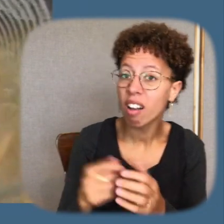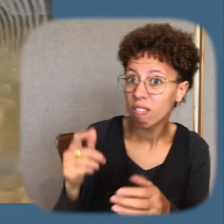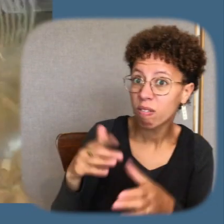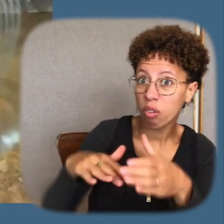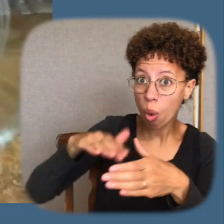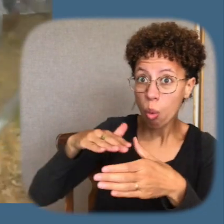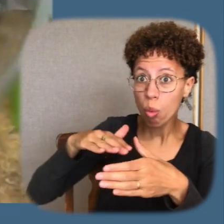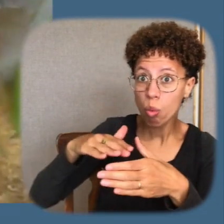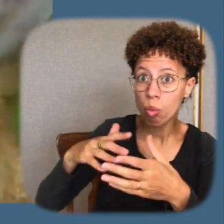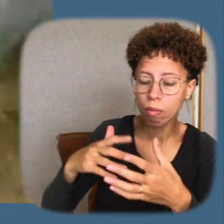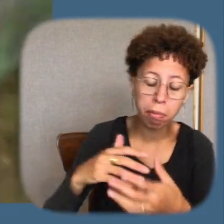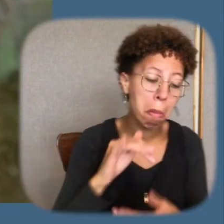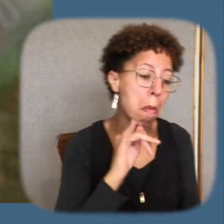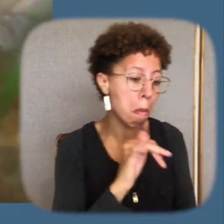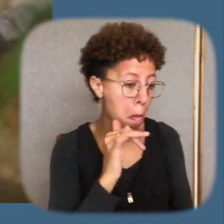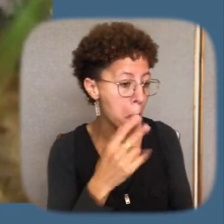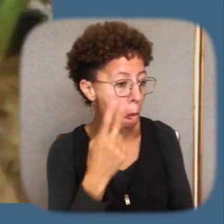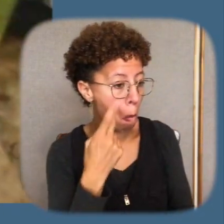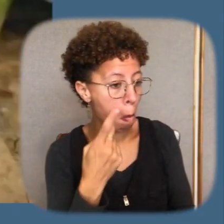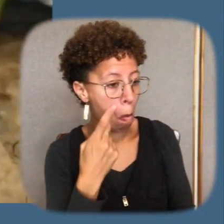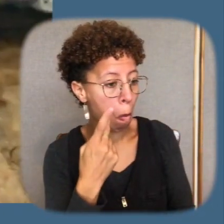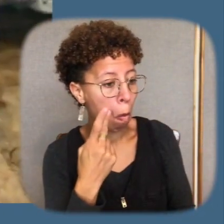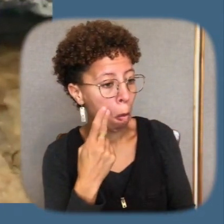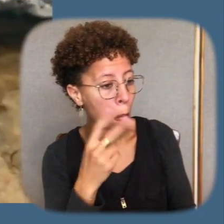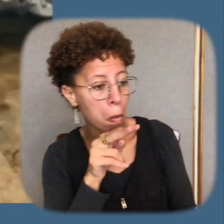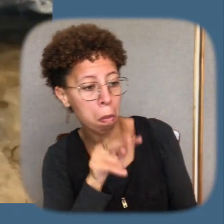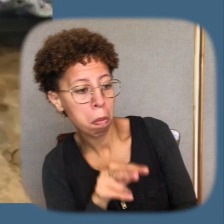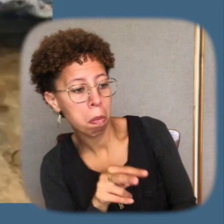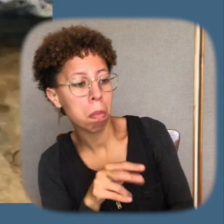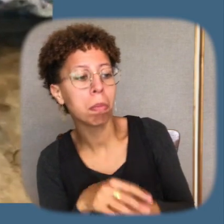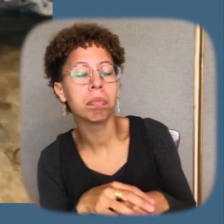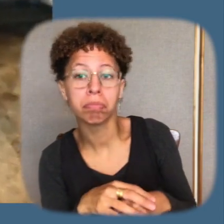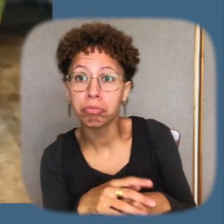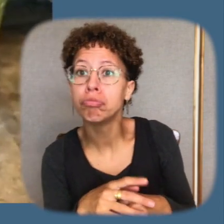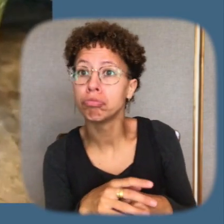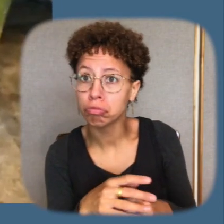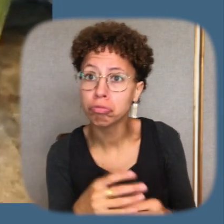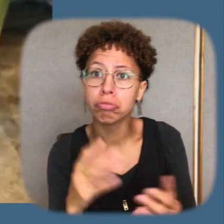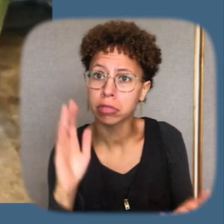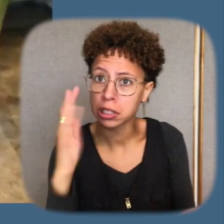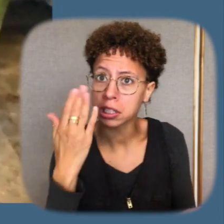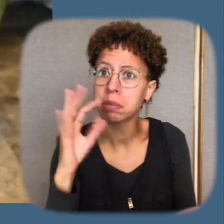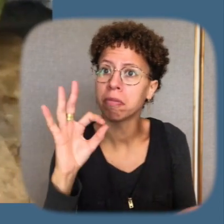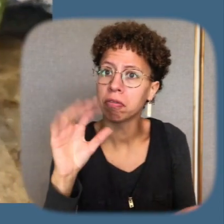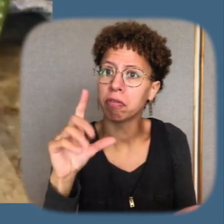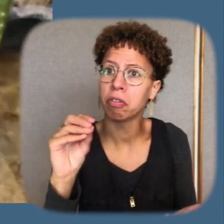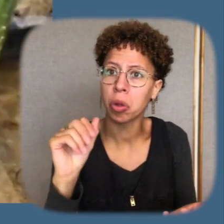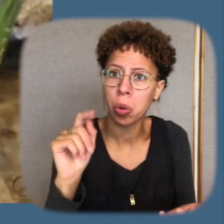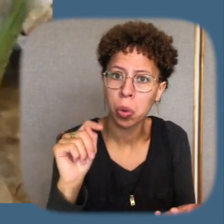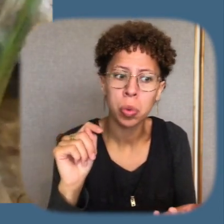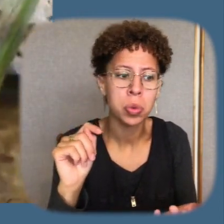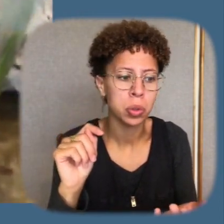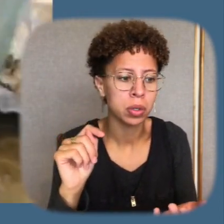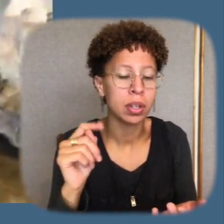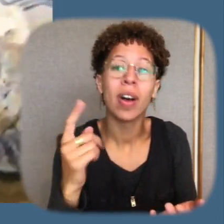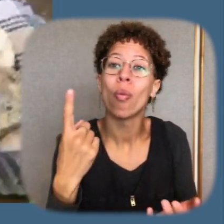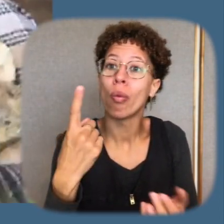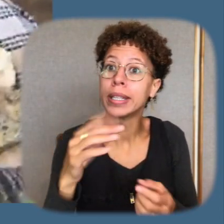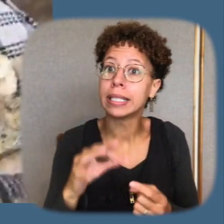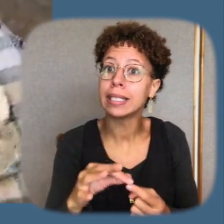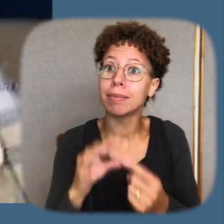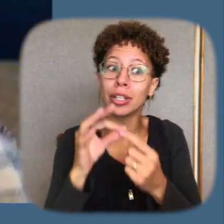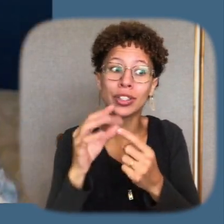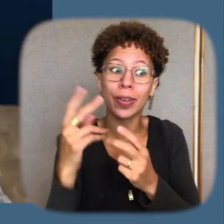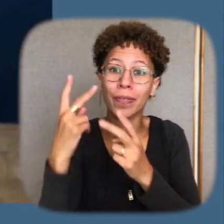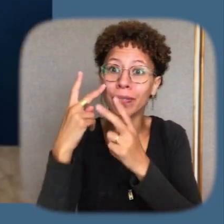Float. Floating? Let's check it out from the side. Yeah, looks like it's floating. Oh, we have a special visitor